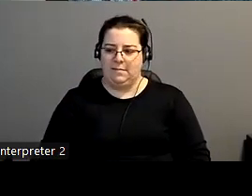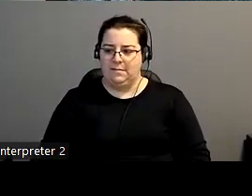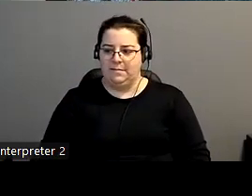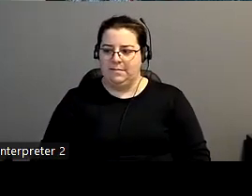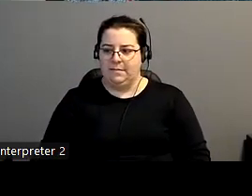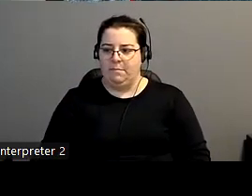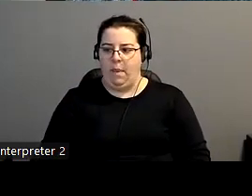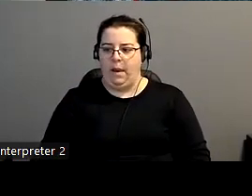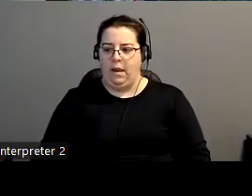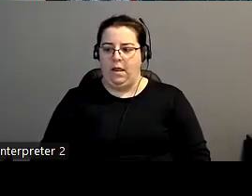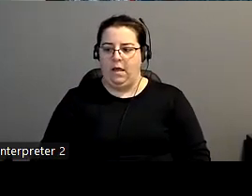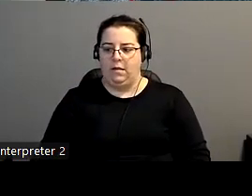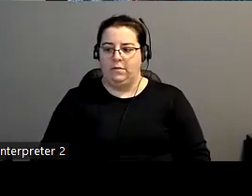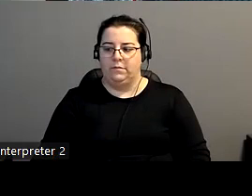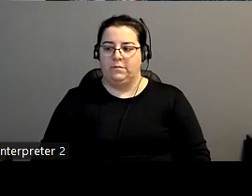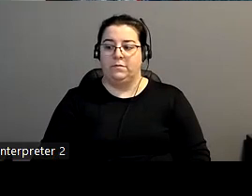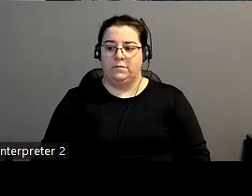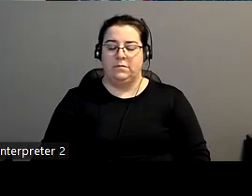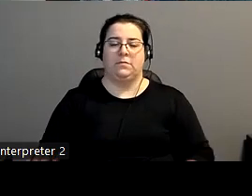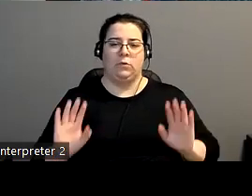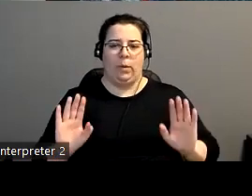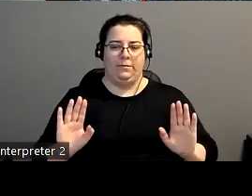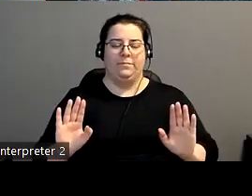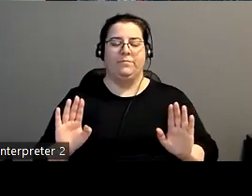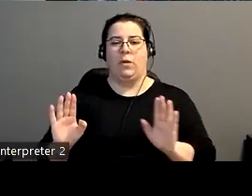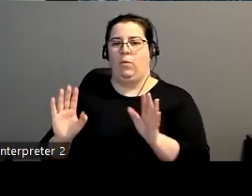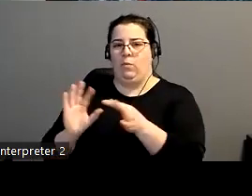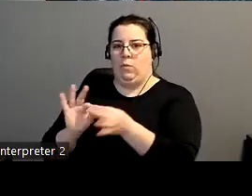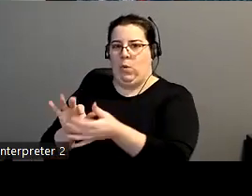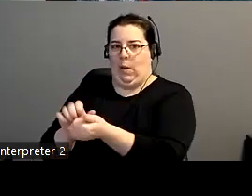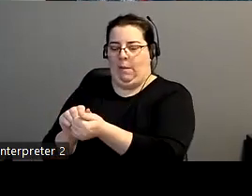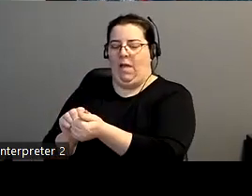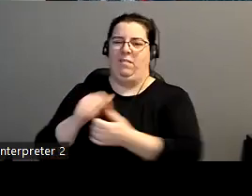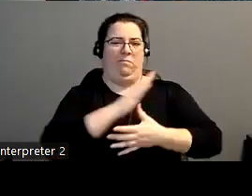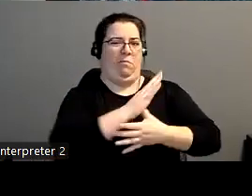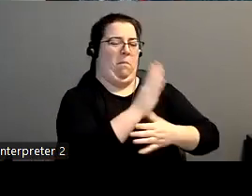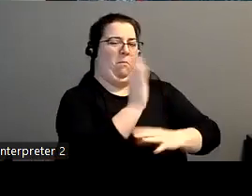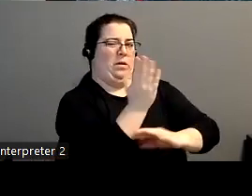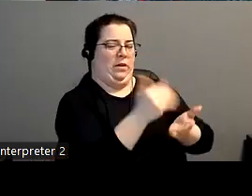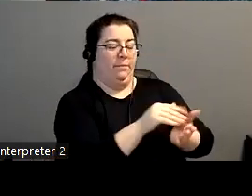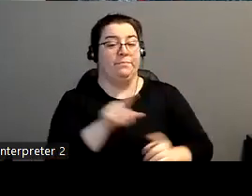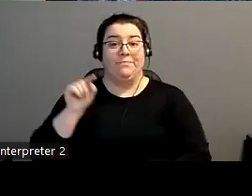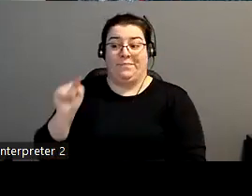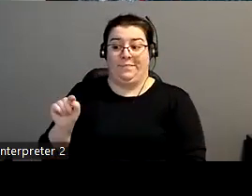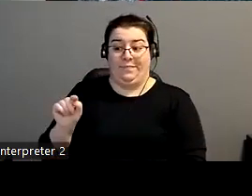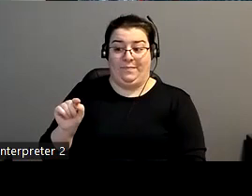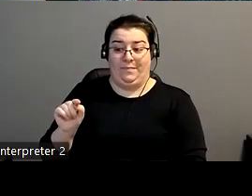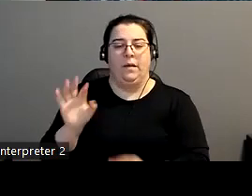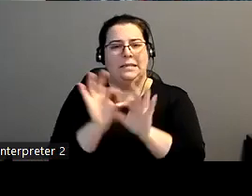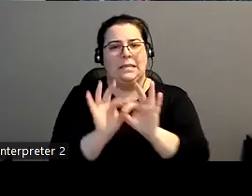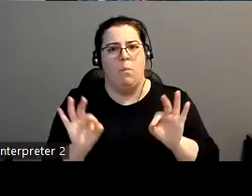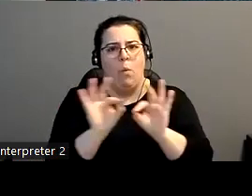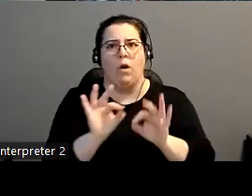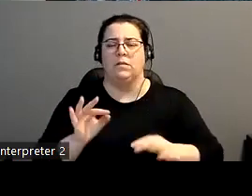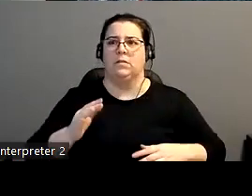One thing I'll say before I return to the main presentation is the perspective of an ER doc. And